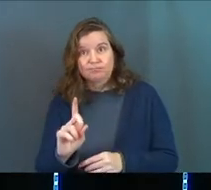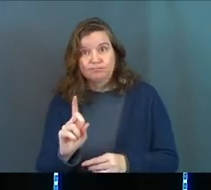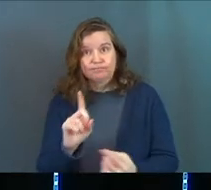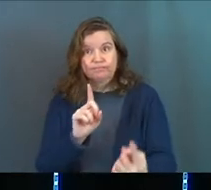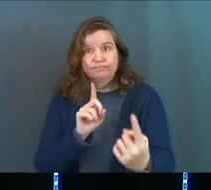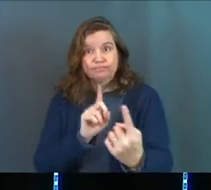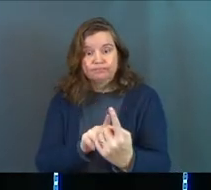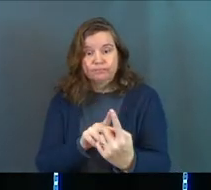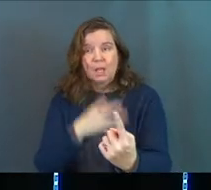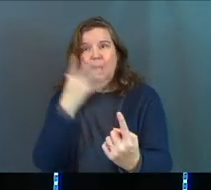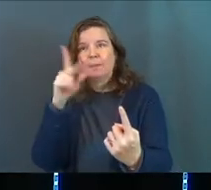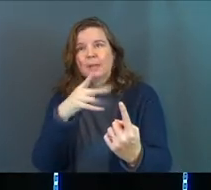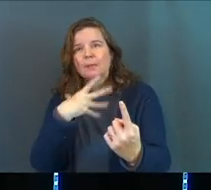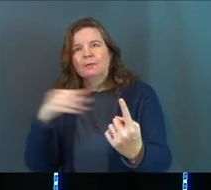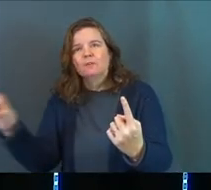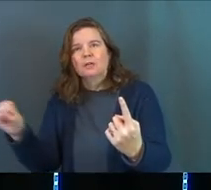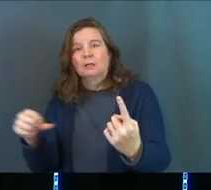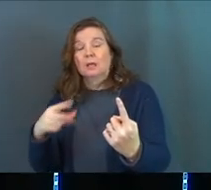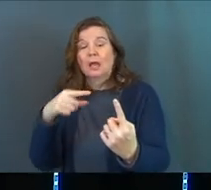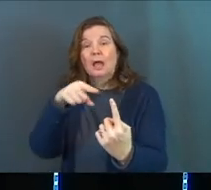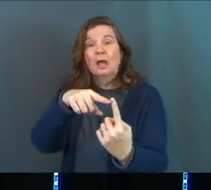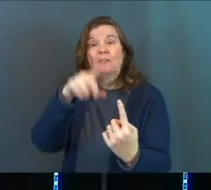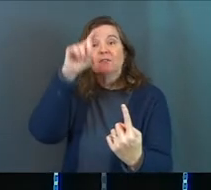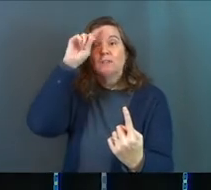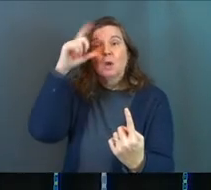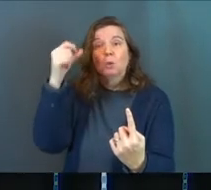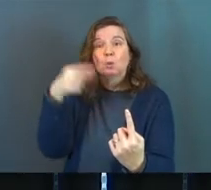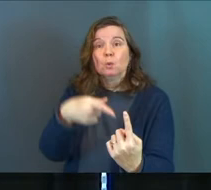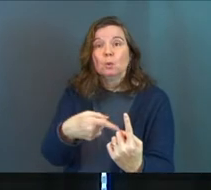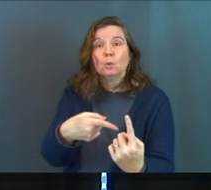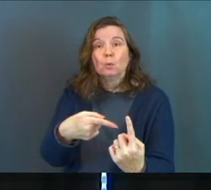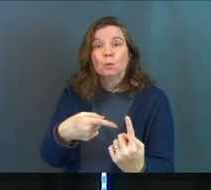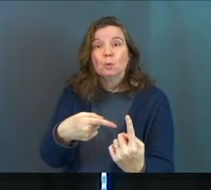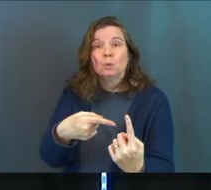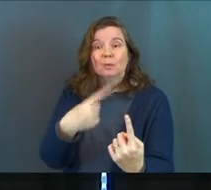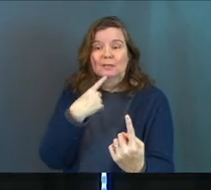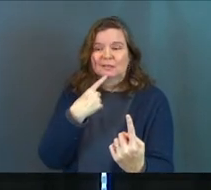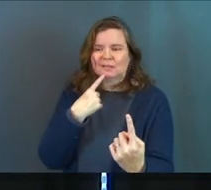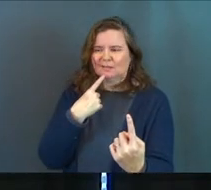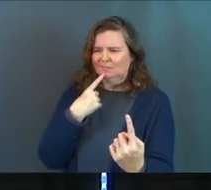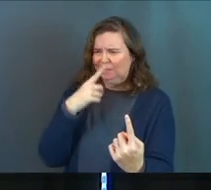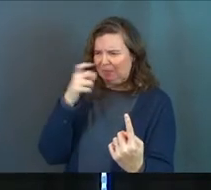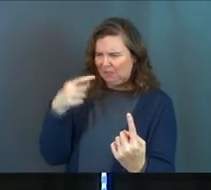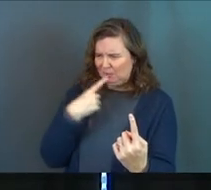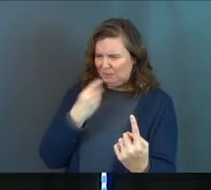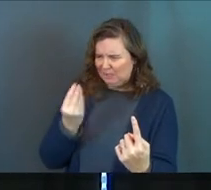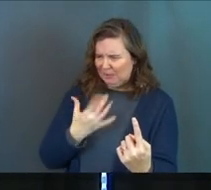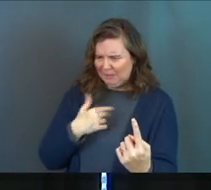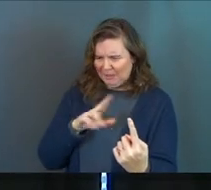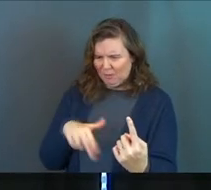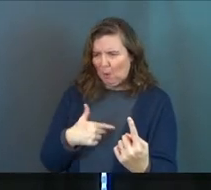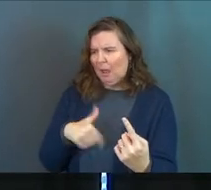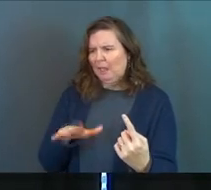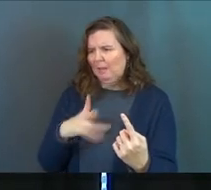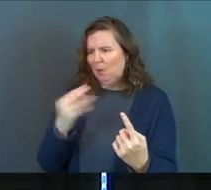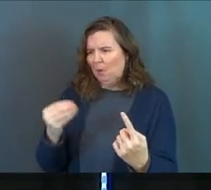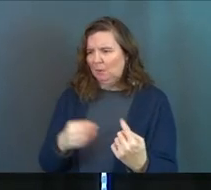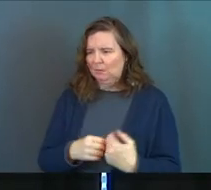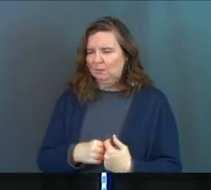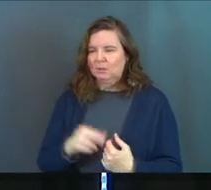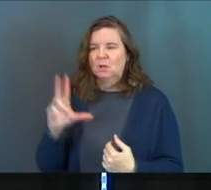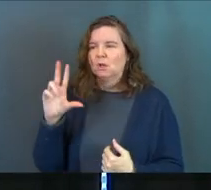whole situation's going great. And what does Pharaoh do? Do you remember? Pharaoh says, just because you said, of course I'll let them